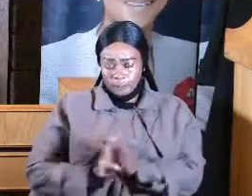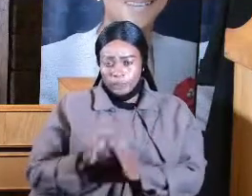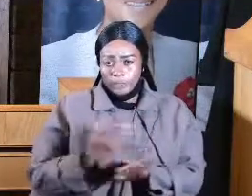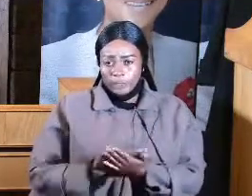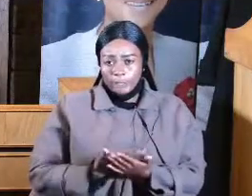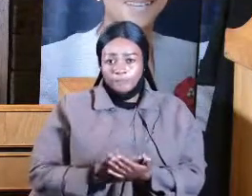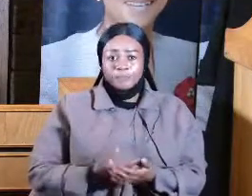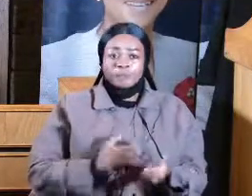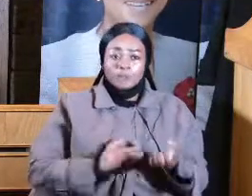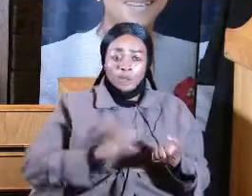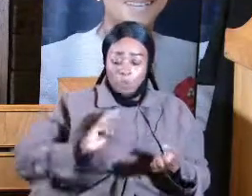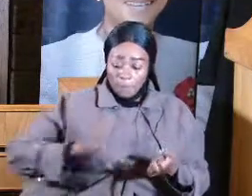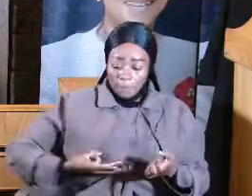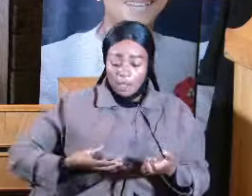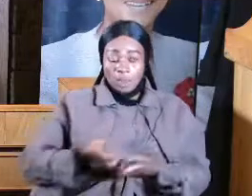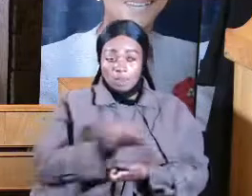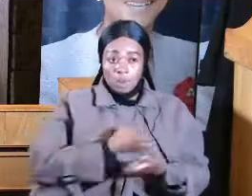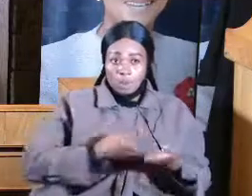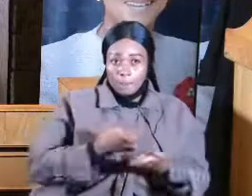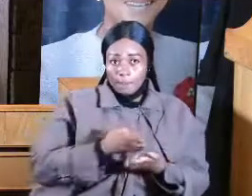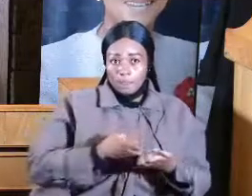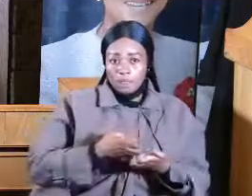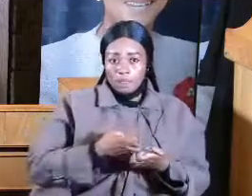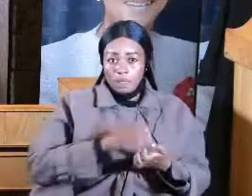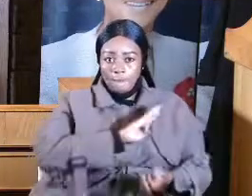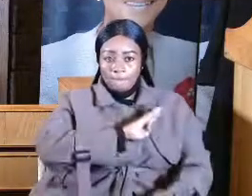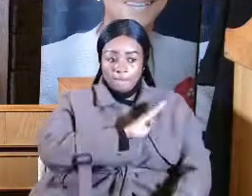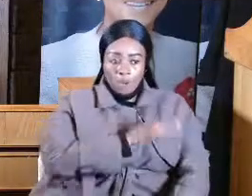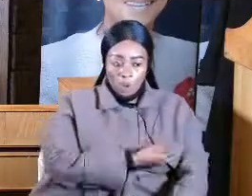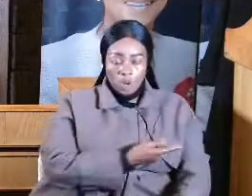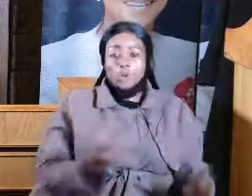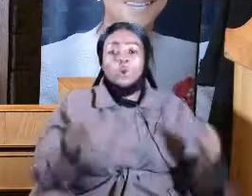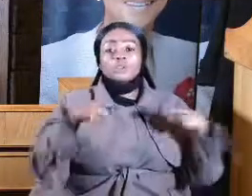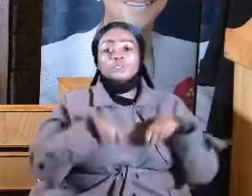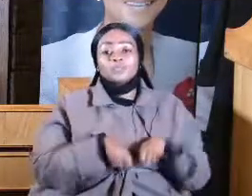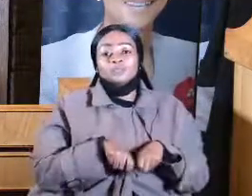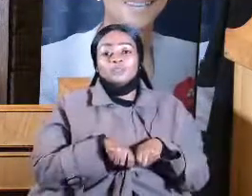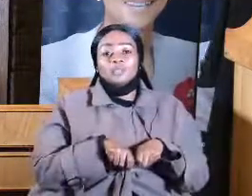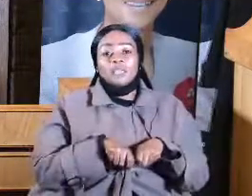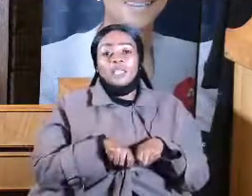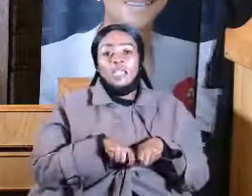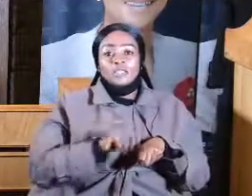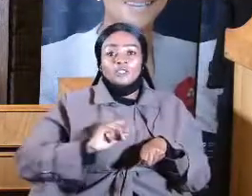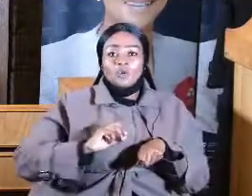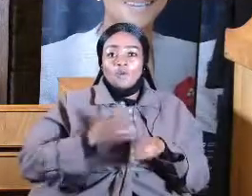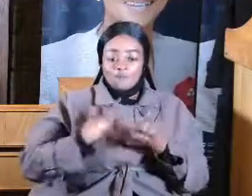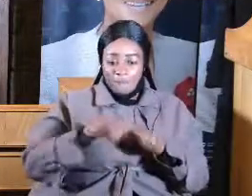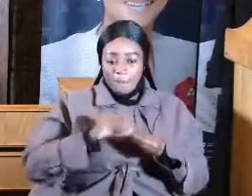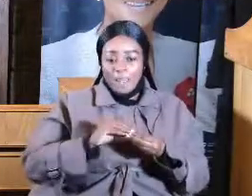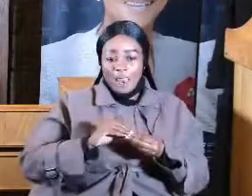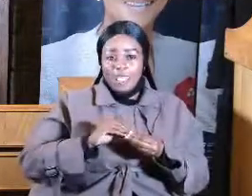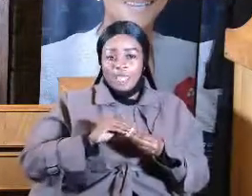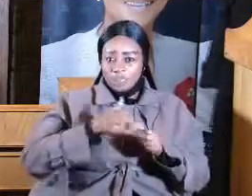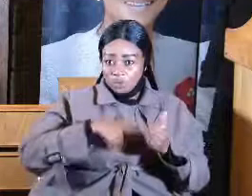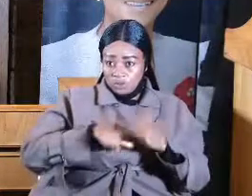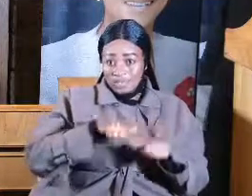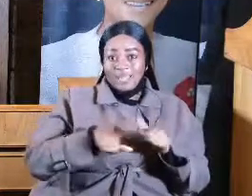empowered, who are economically empowered, contribute to their families, society, and